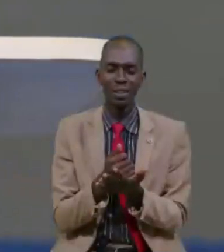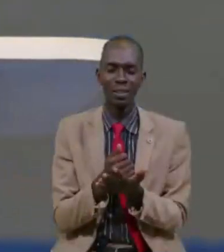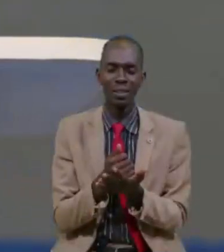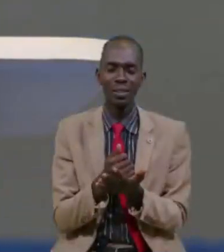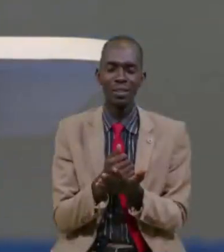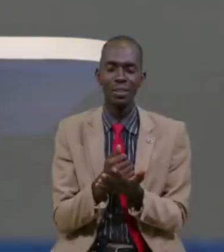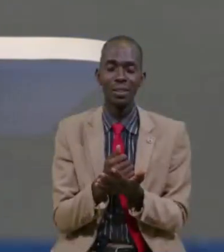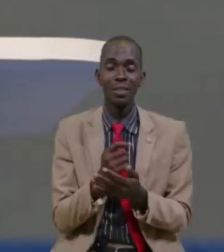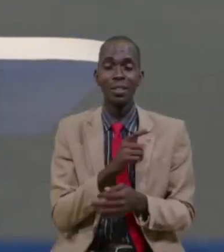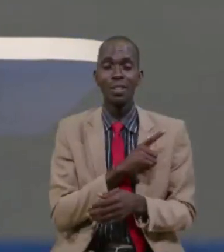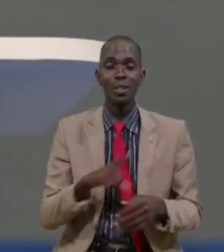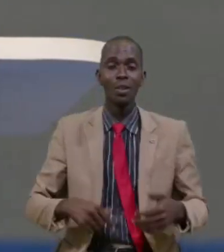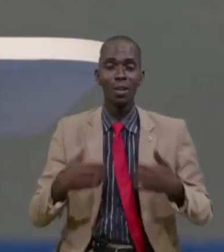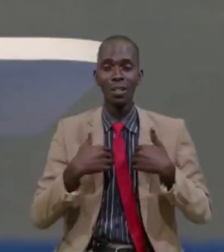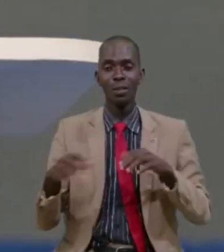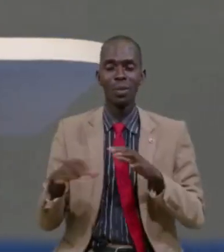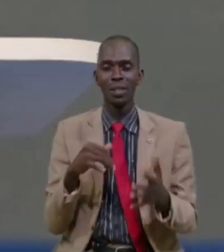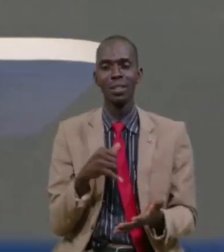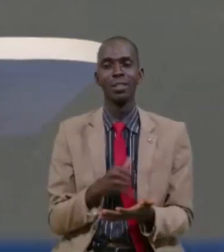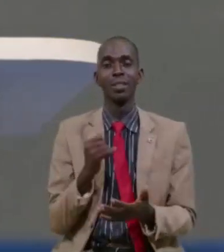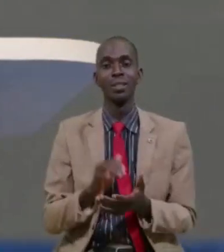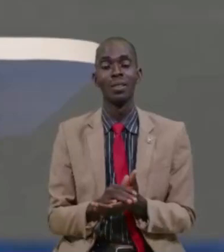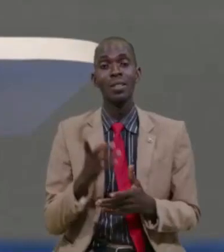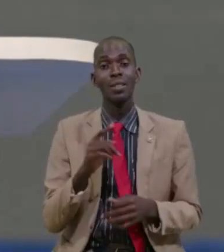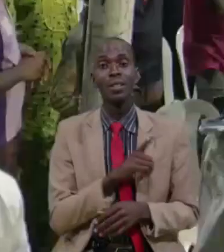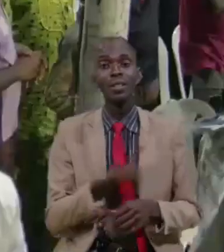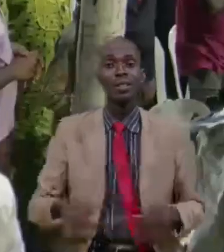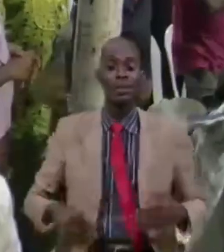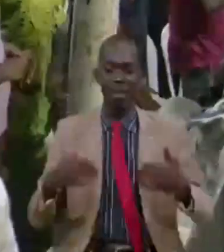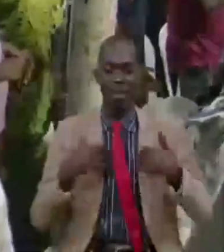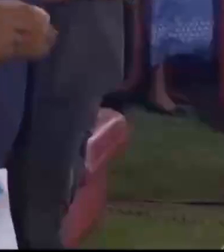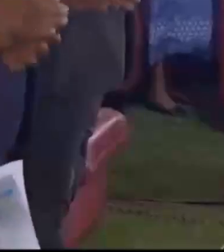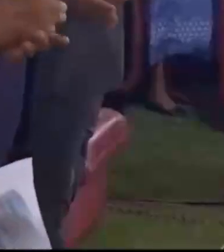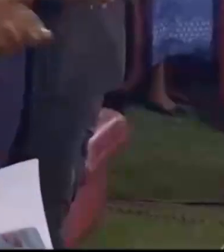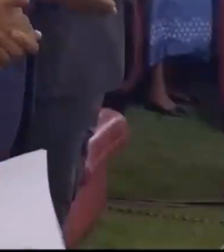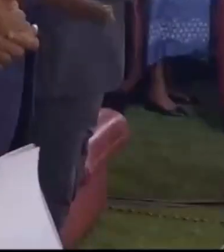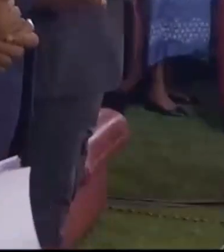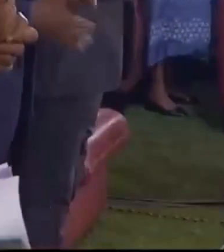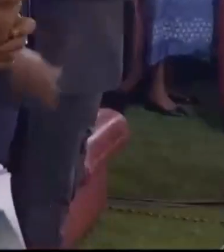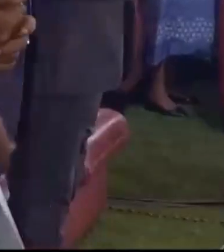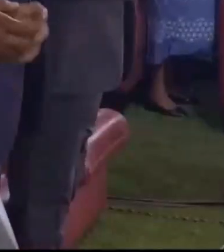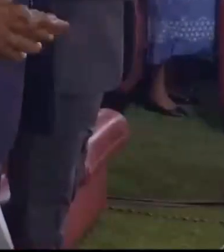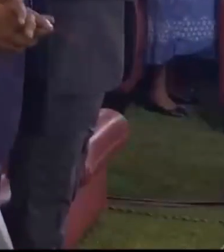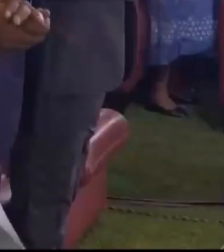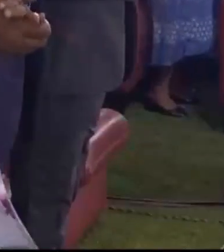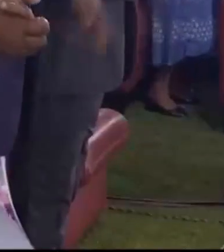The Lord has done it. The Lord has done it. Praise the Lord.